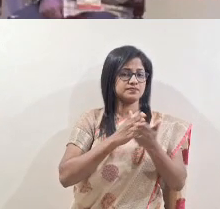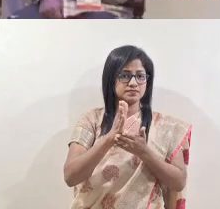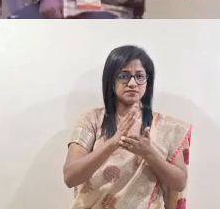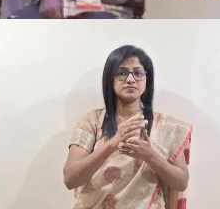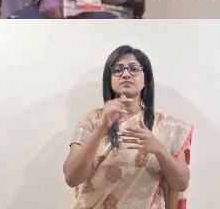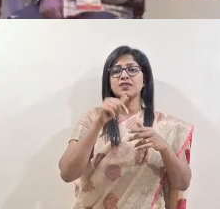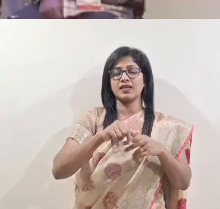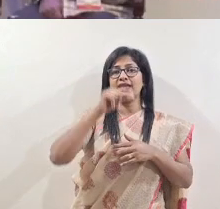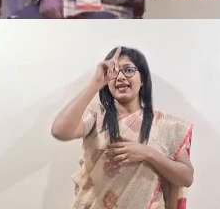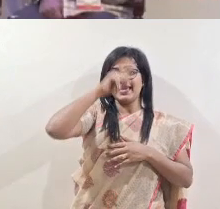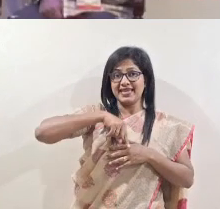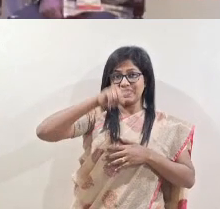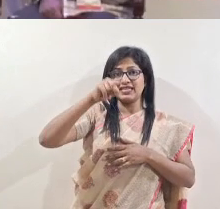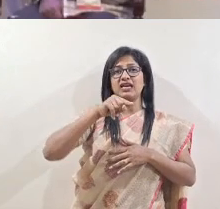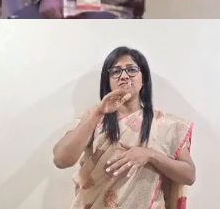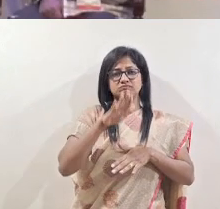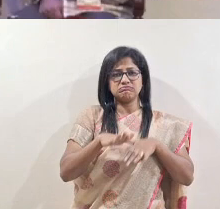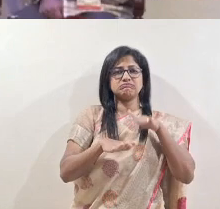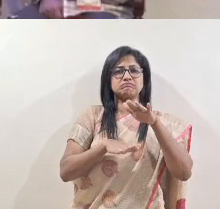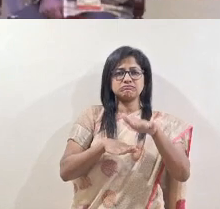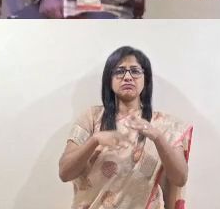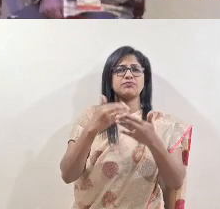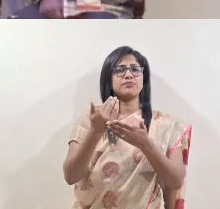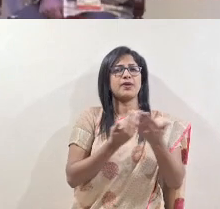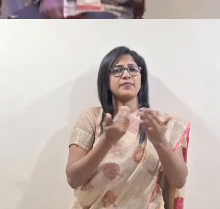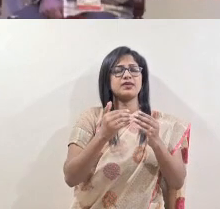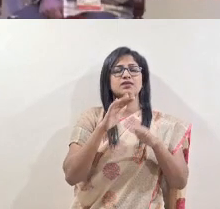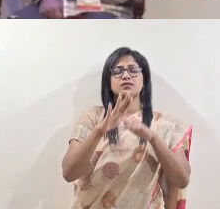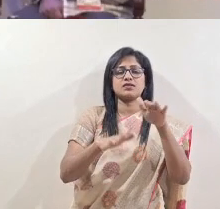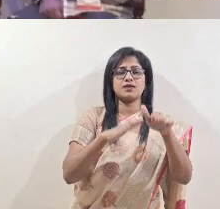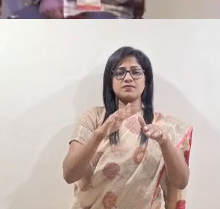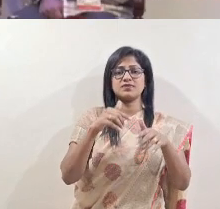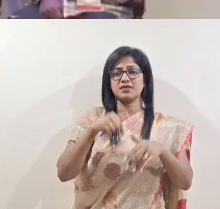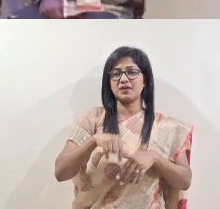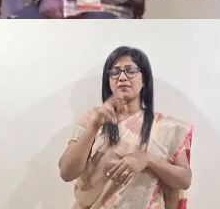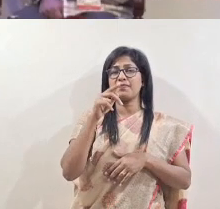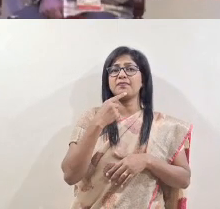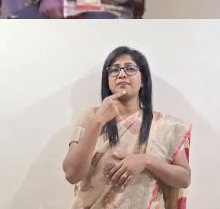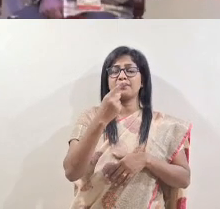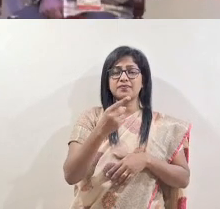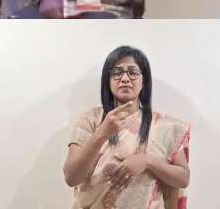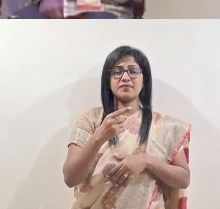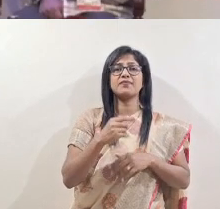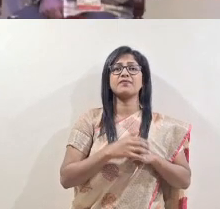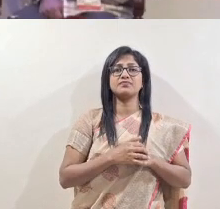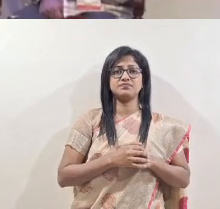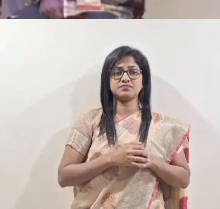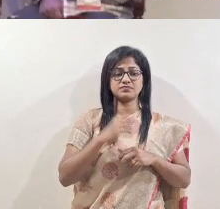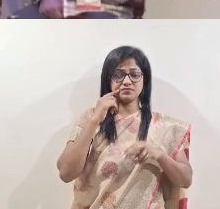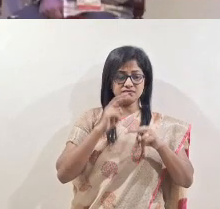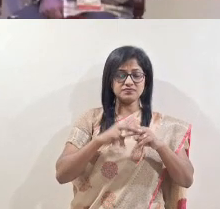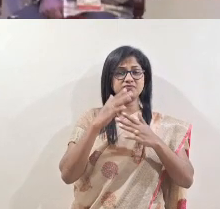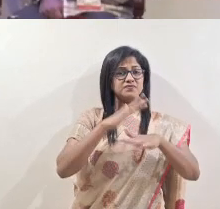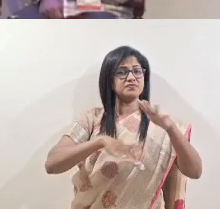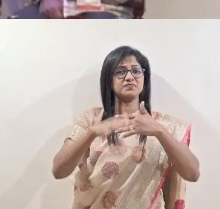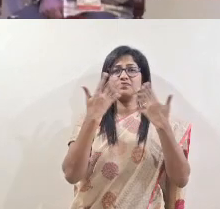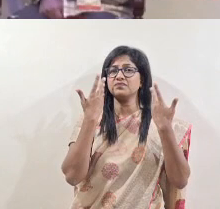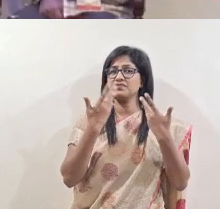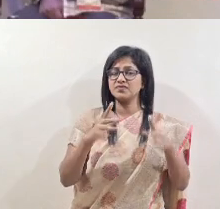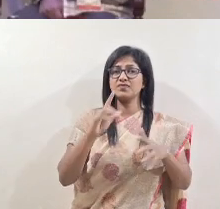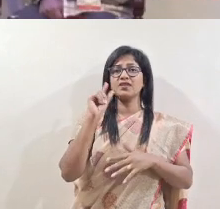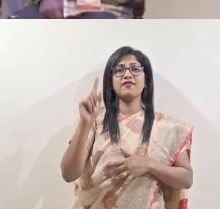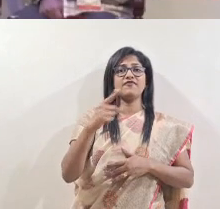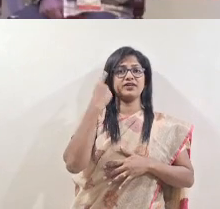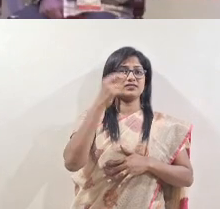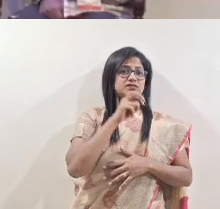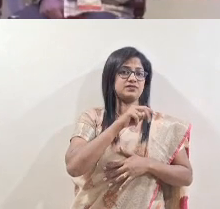is taking baby steps on that. So what I mean to say here is that whenever we plan anything, the first priority should